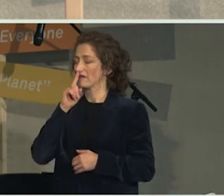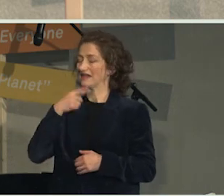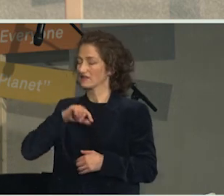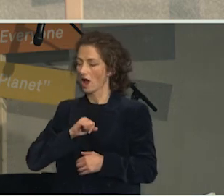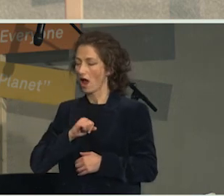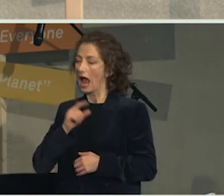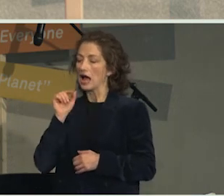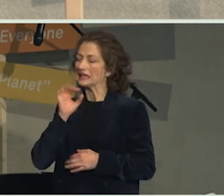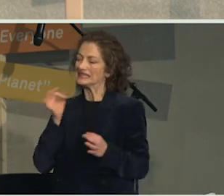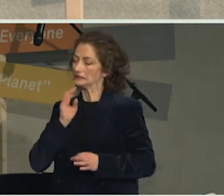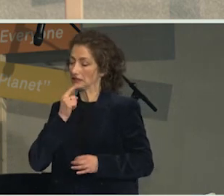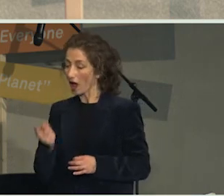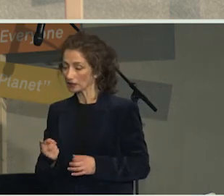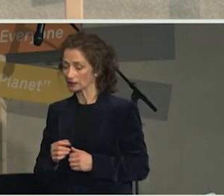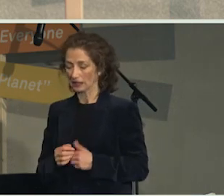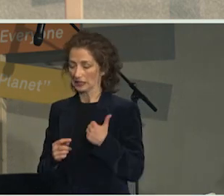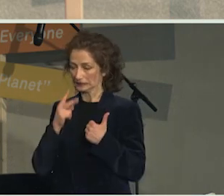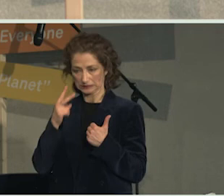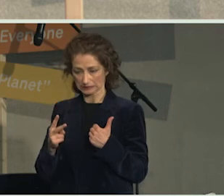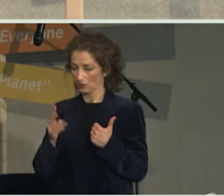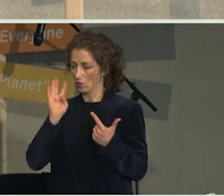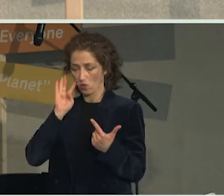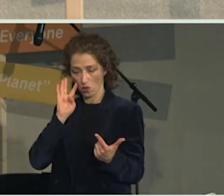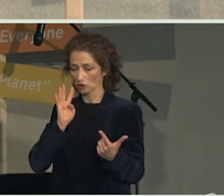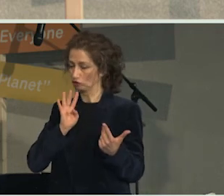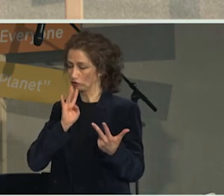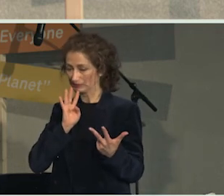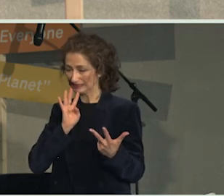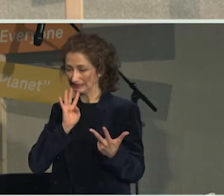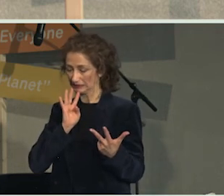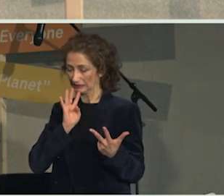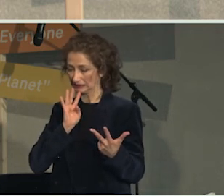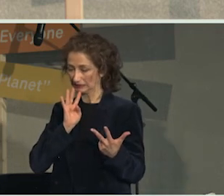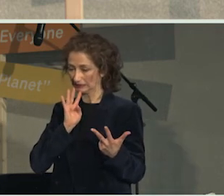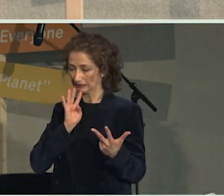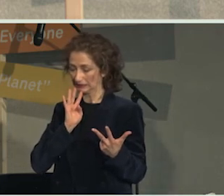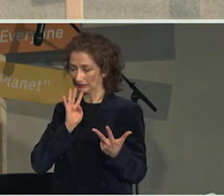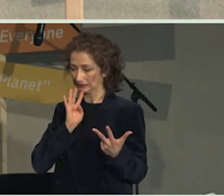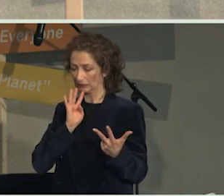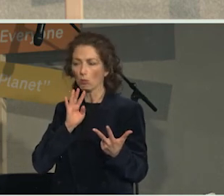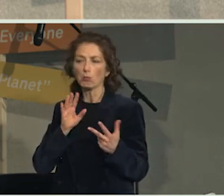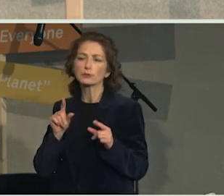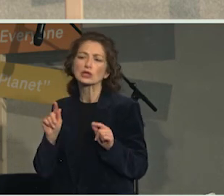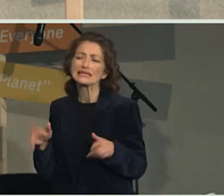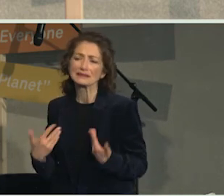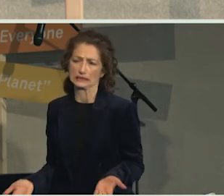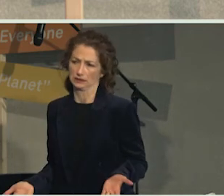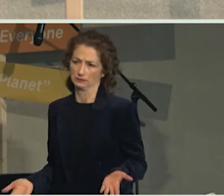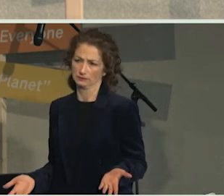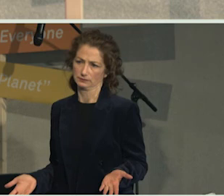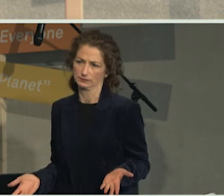it, if we don't see, hear, and speak the evil of racism, there won't be any evil of